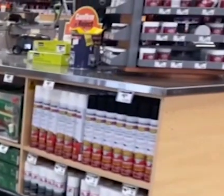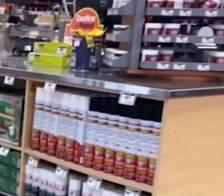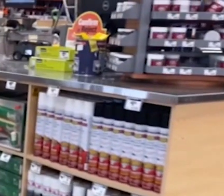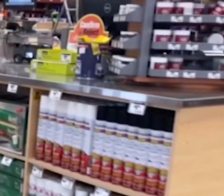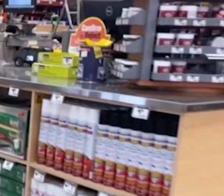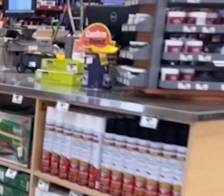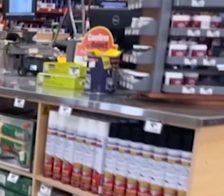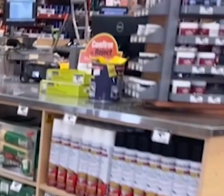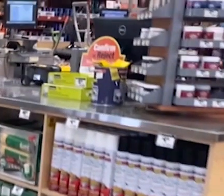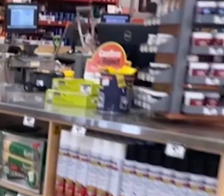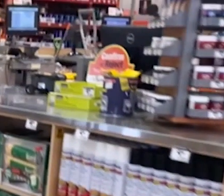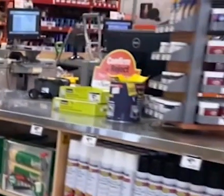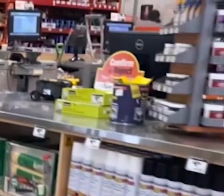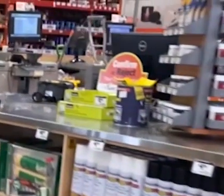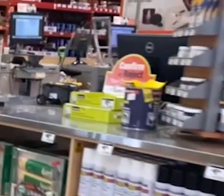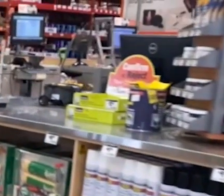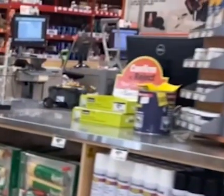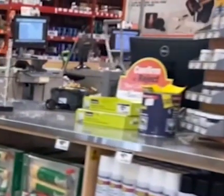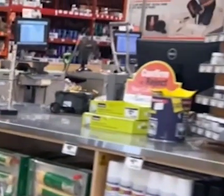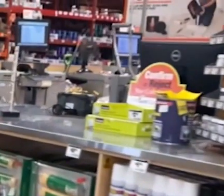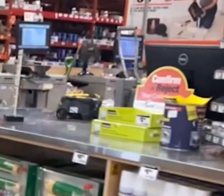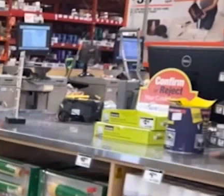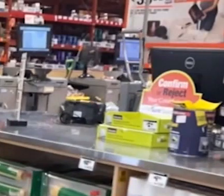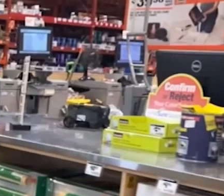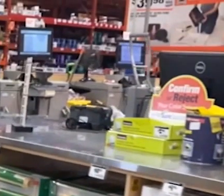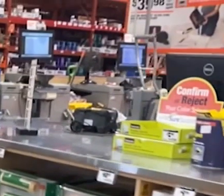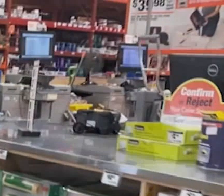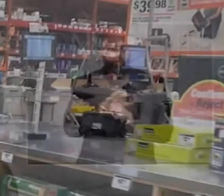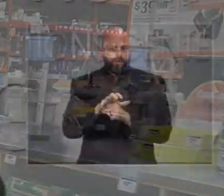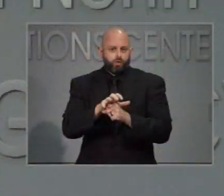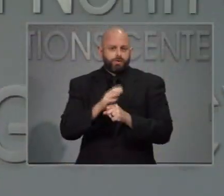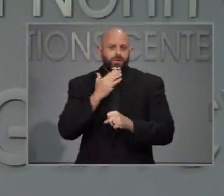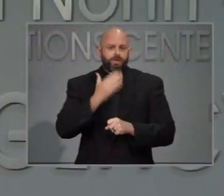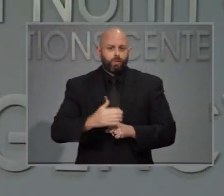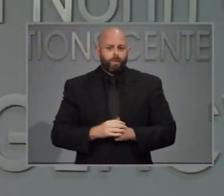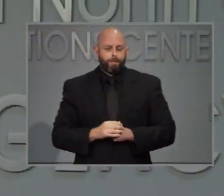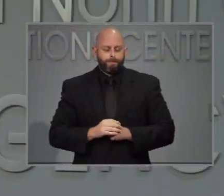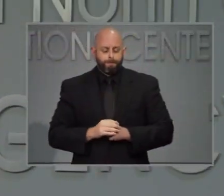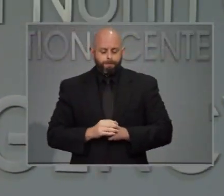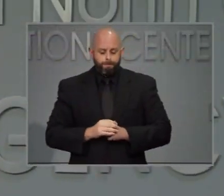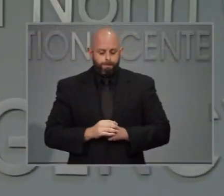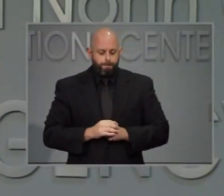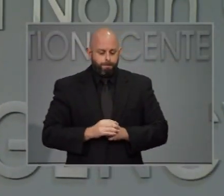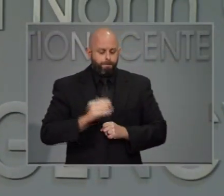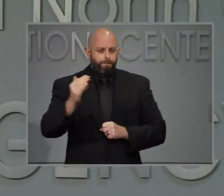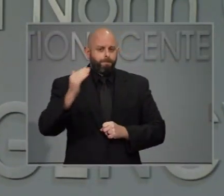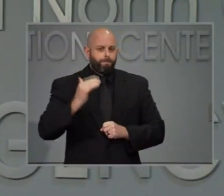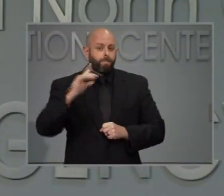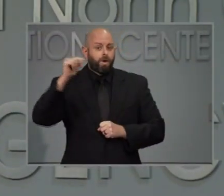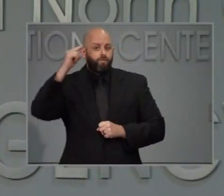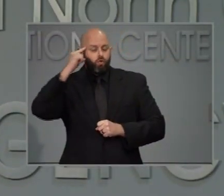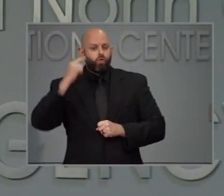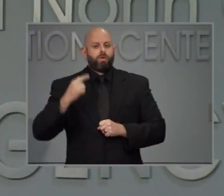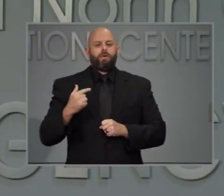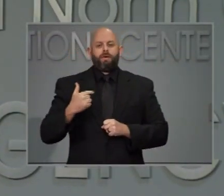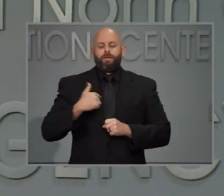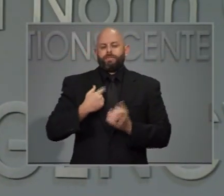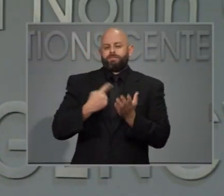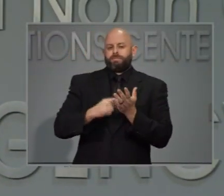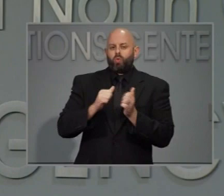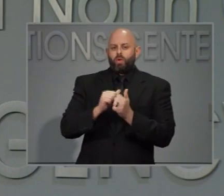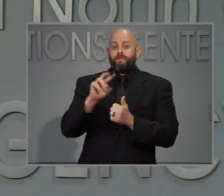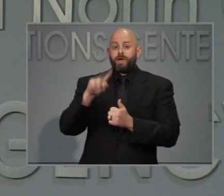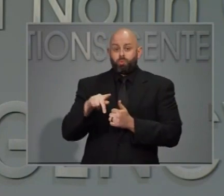he plans to announce changes to his stay-at-home order later this week and may also announce plans for public schools, which are closed